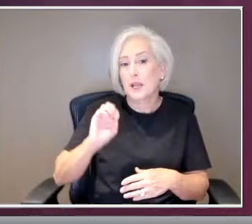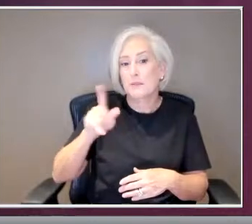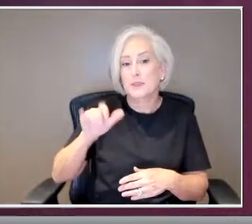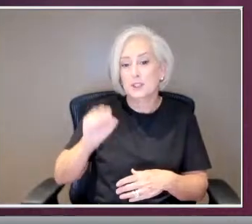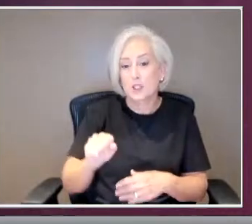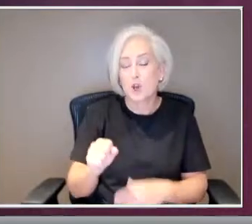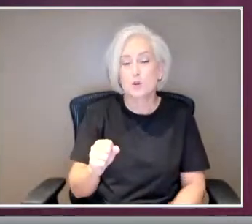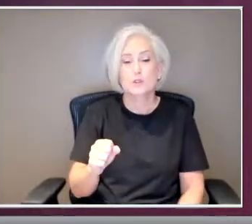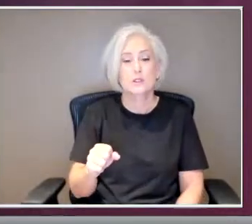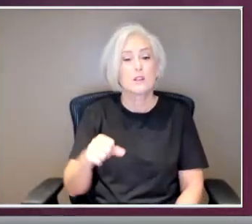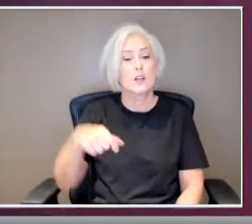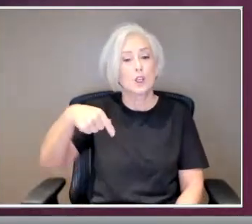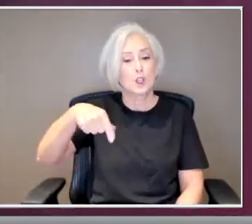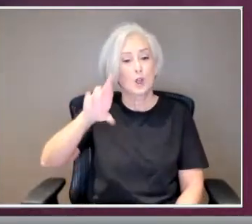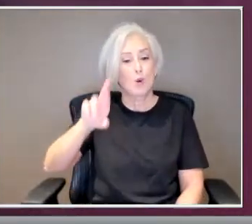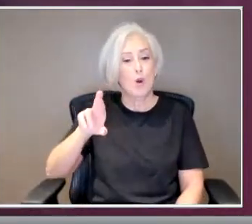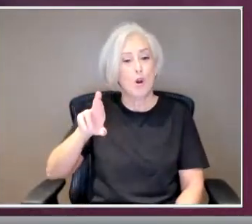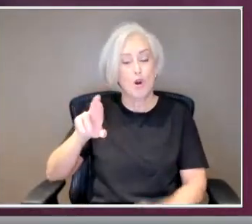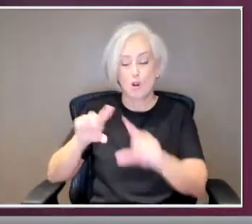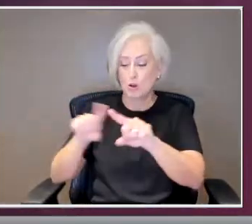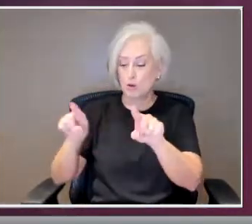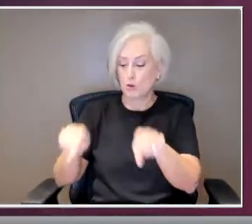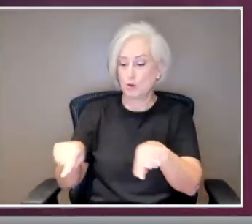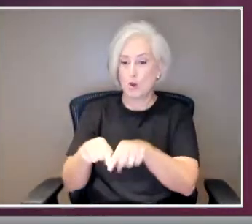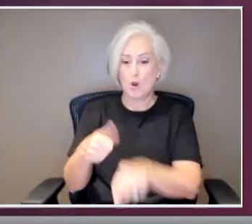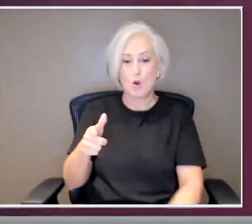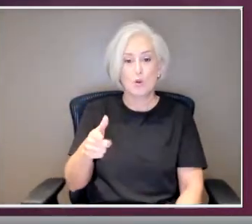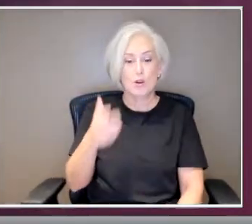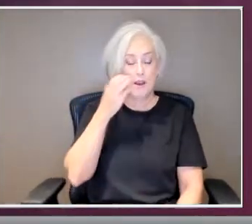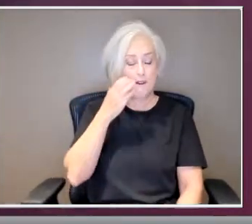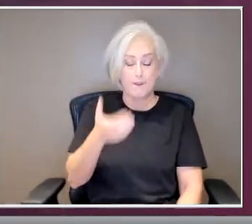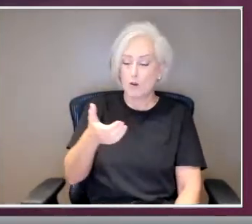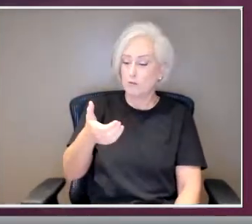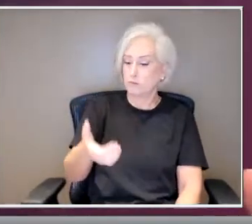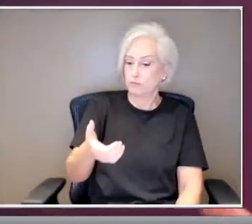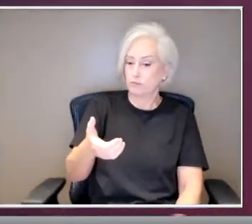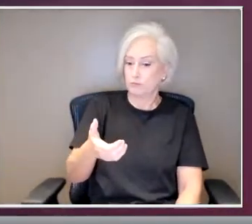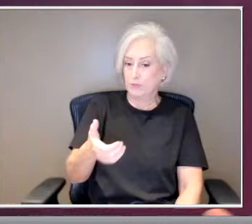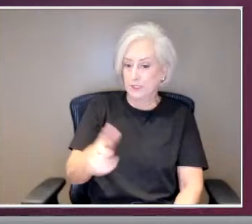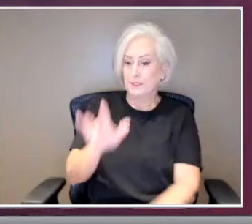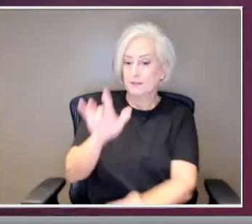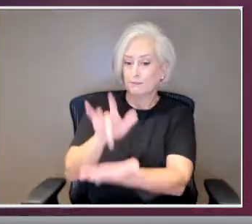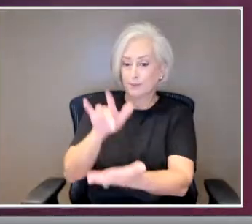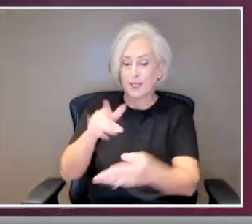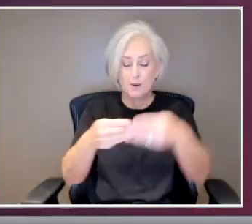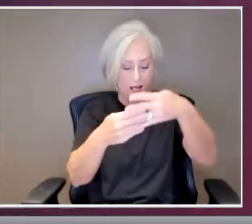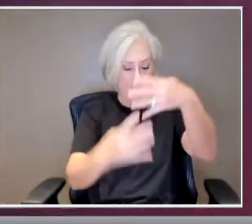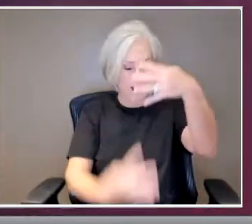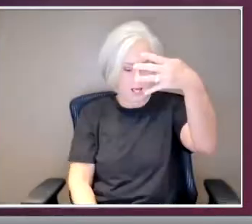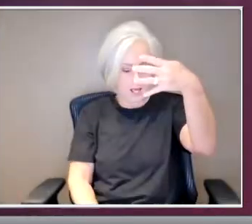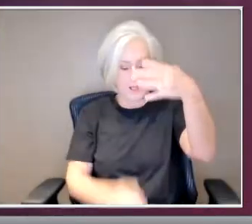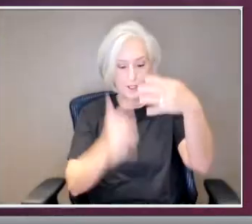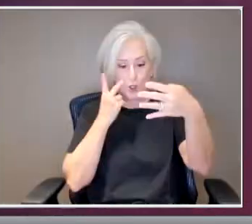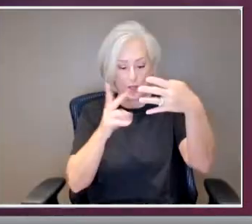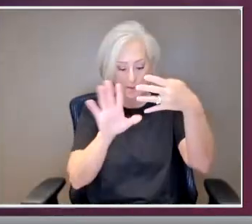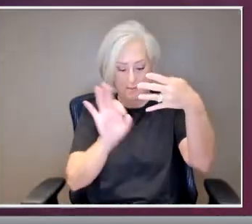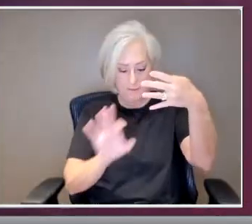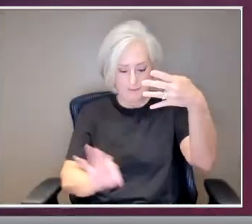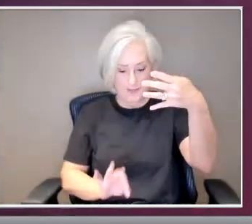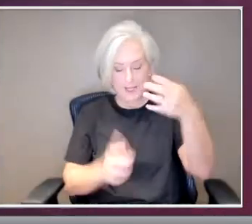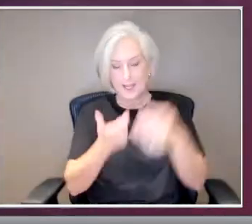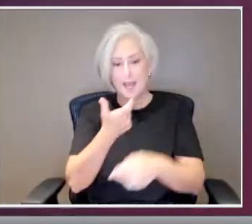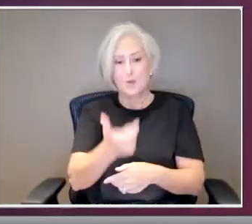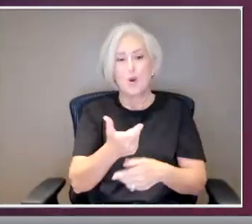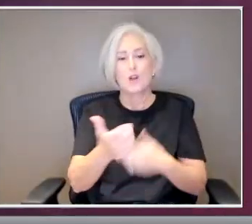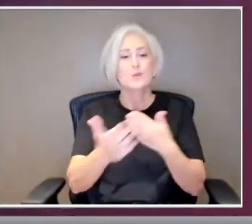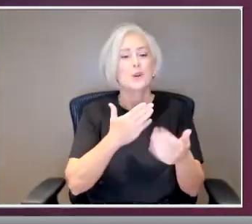that's on your screen right now. It will give you a list of our full programming, and you can share them, watch them as you please. Thank you